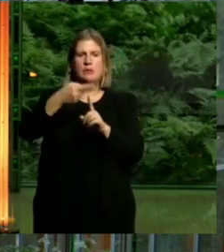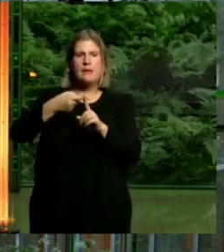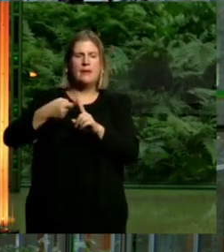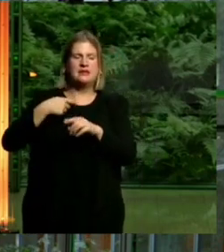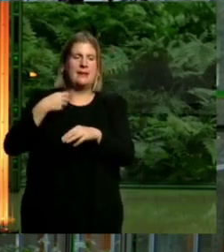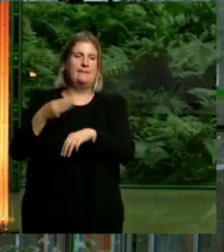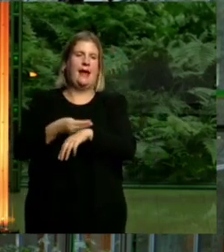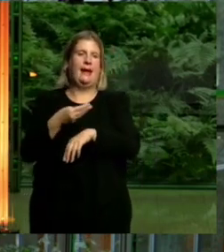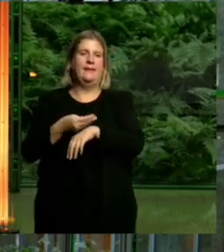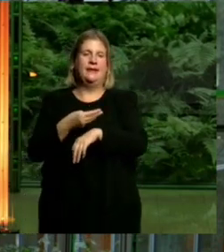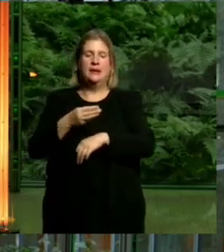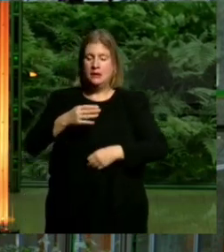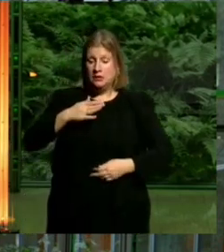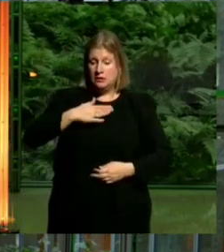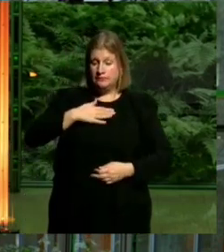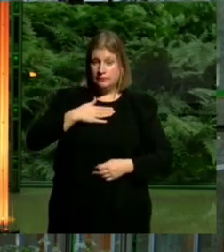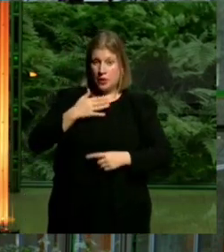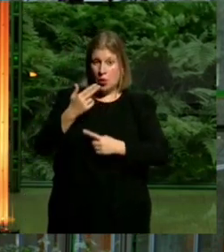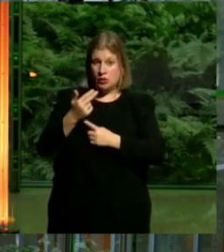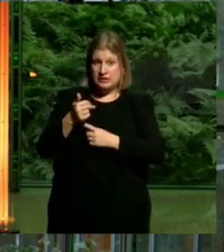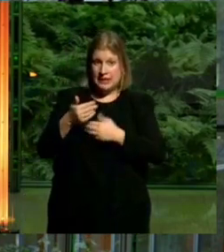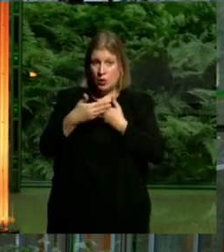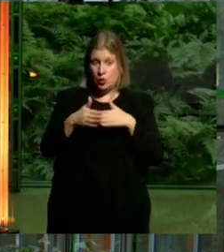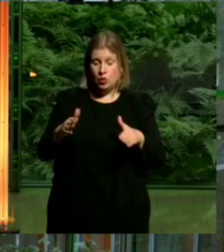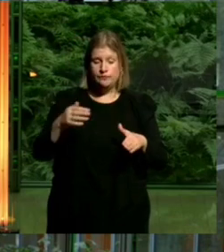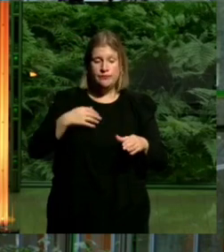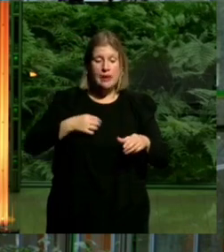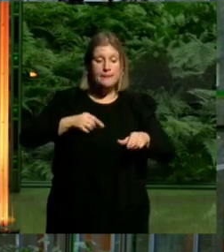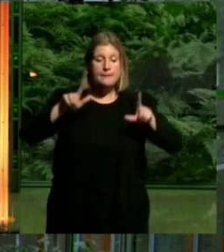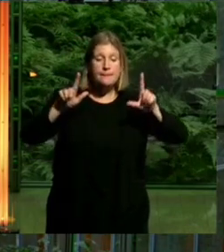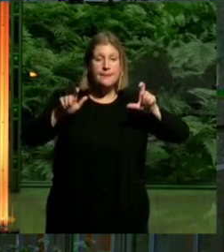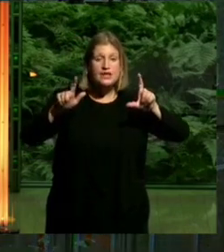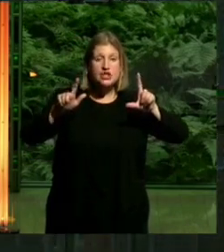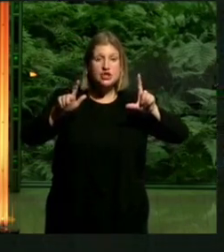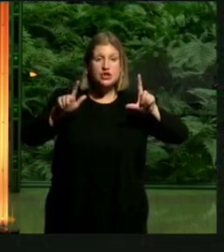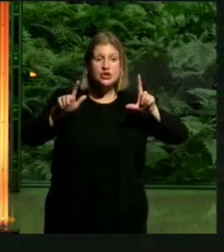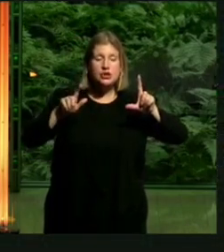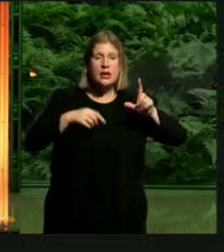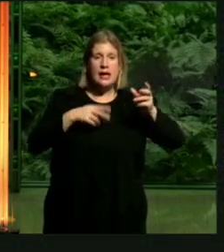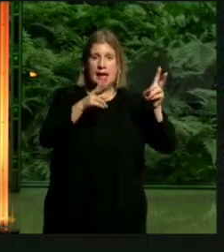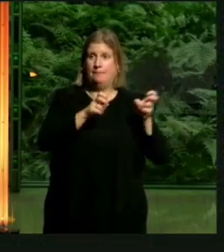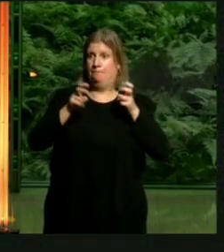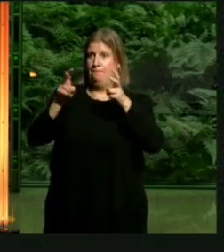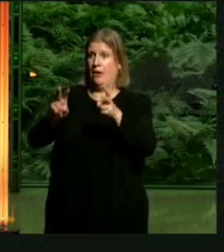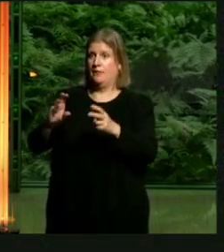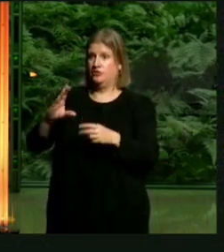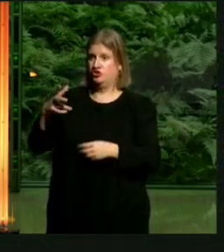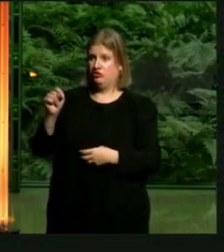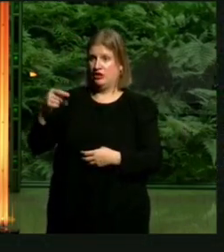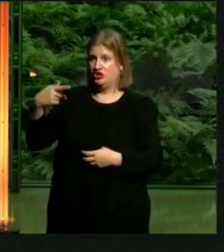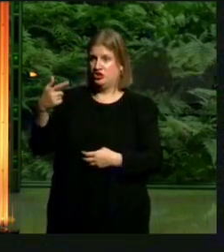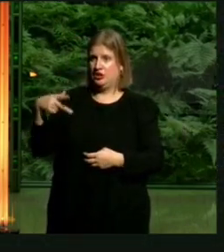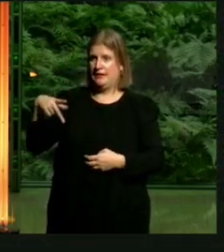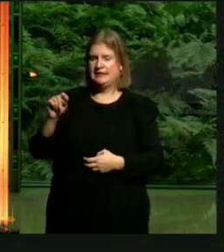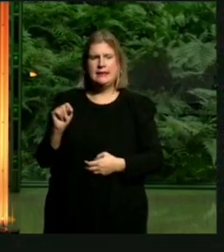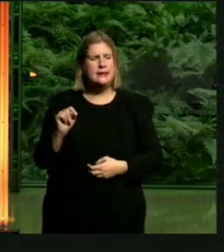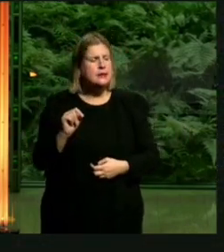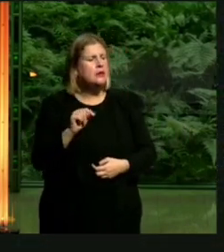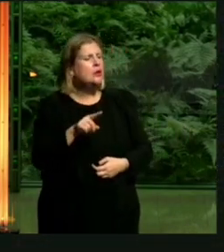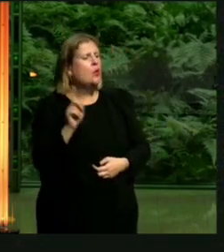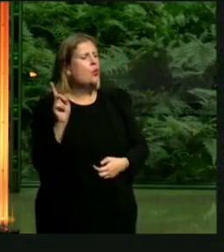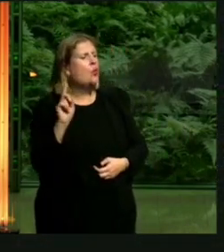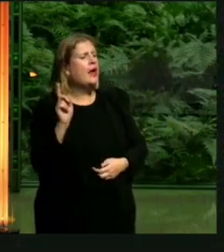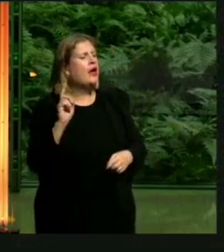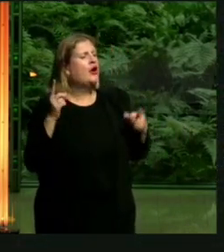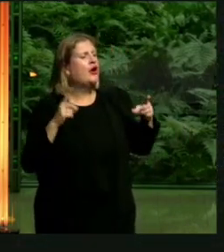Miami. I was in my hotel room. I took a picture from my hotel and gave this to ChatGPT and said, hey, looking at the landmarks, where do you think this photo was